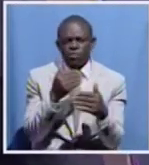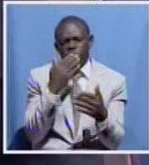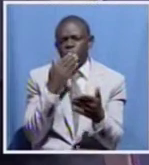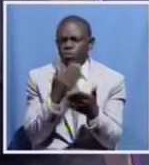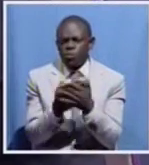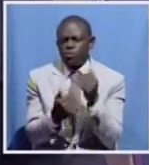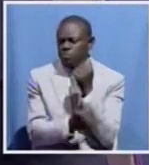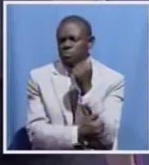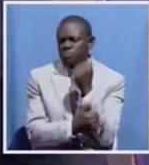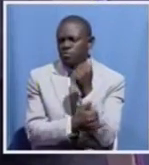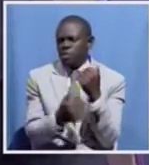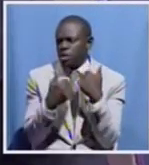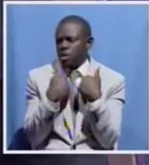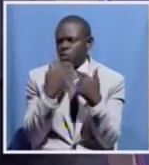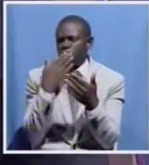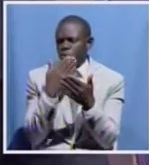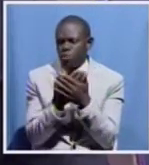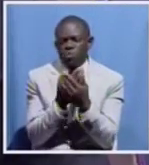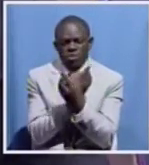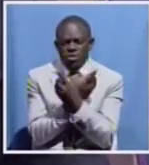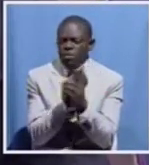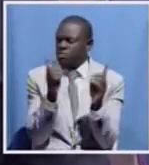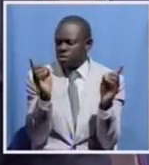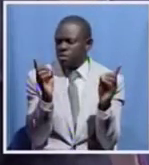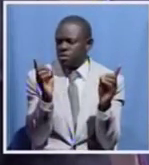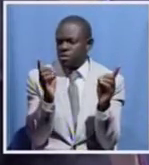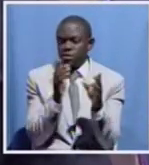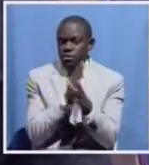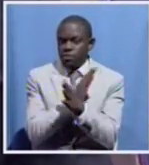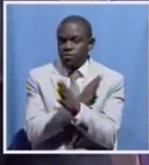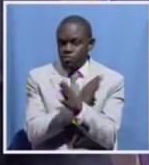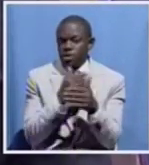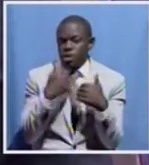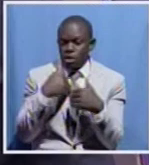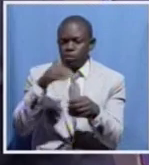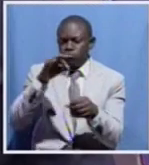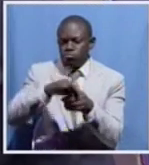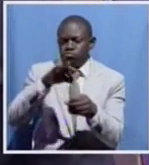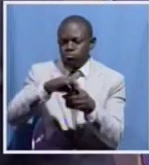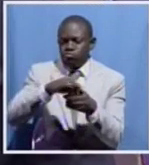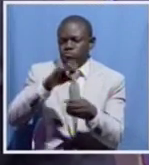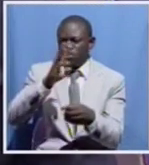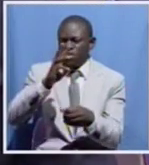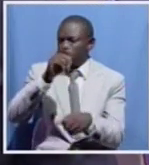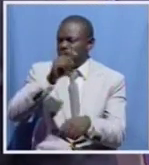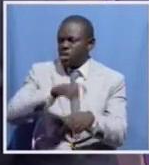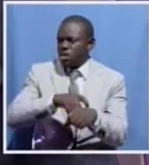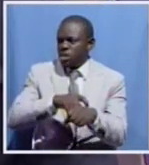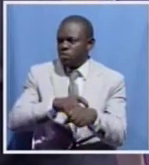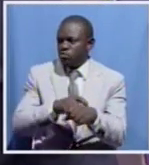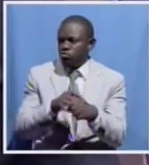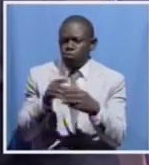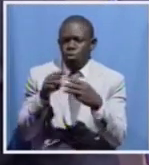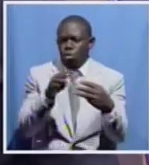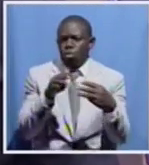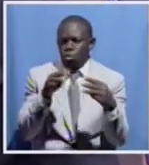democratic credentials, a country that has had 6 elections without spilling blood, a country that has a president